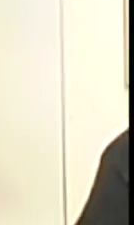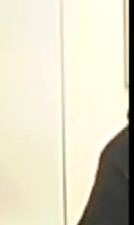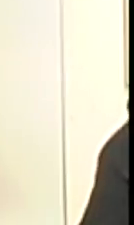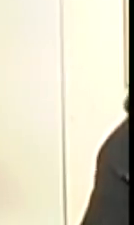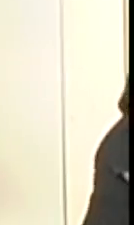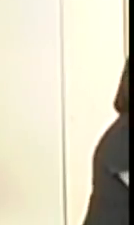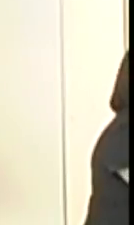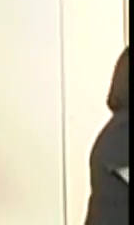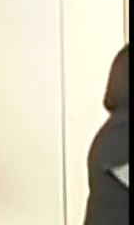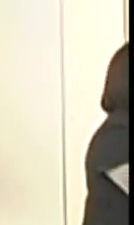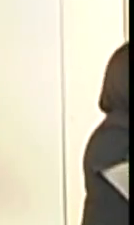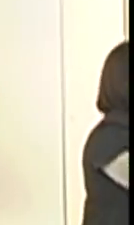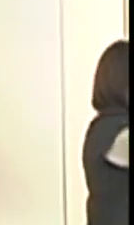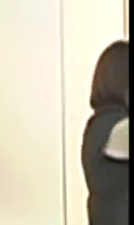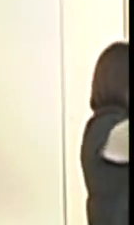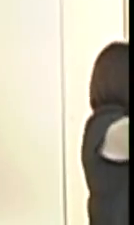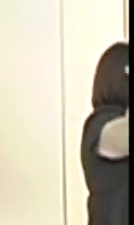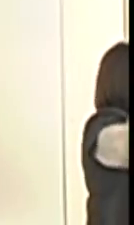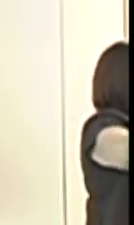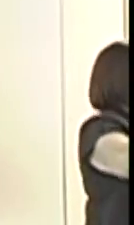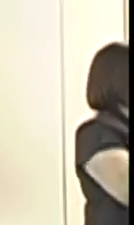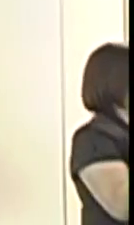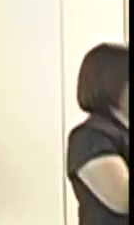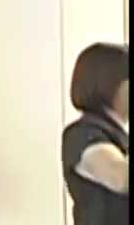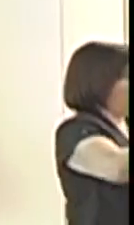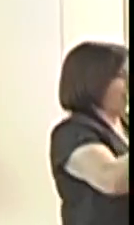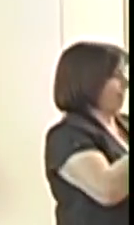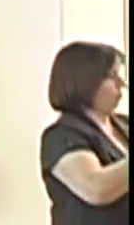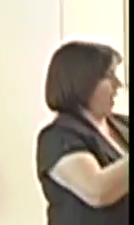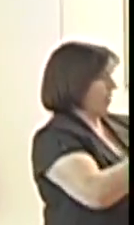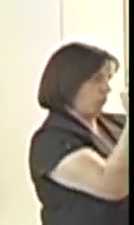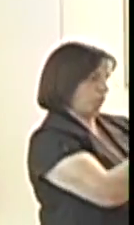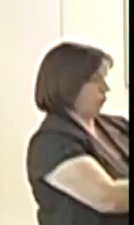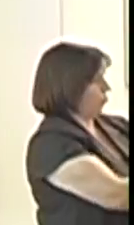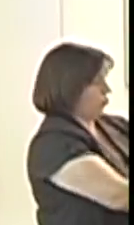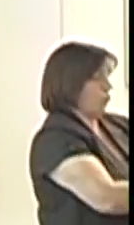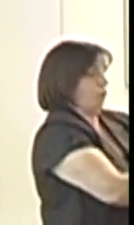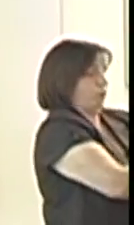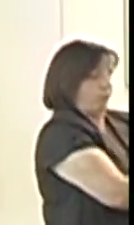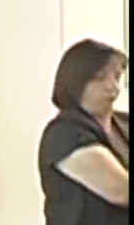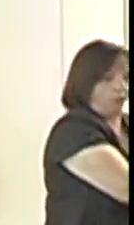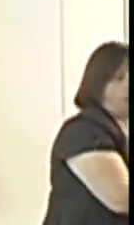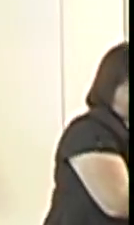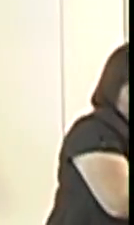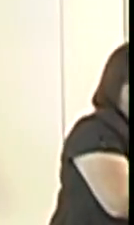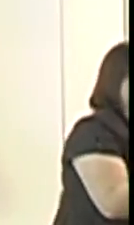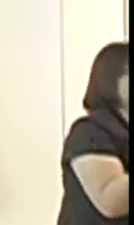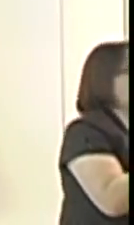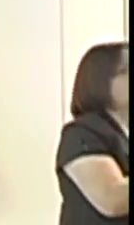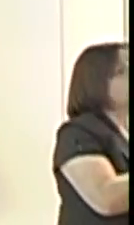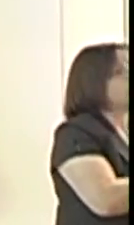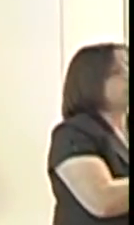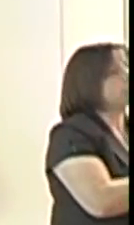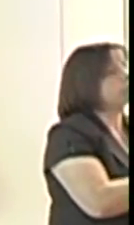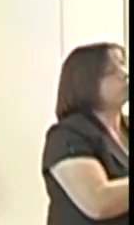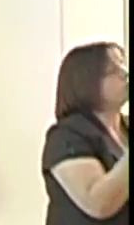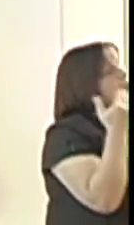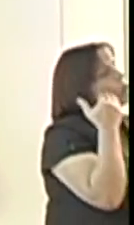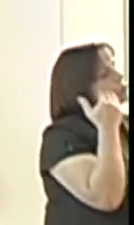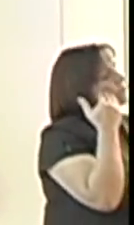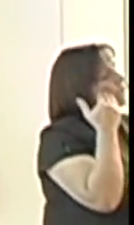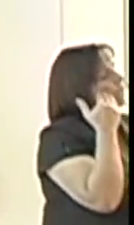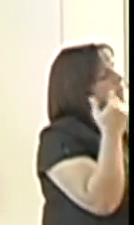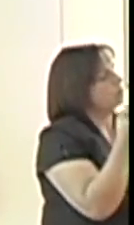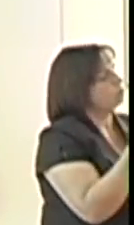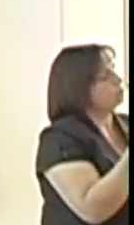accuracy on place of articulation from very early on in sign development. We also see early